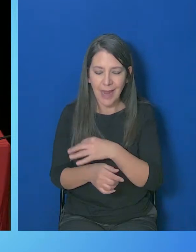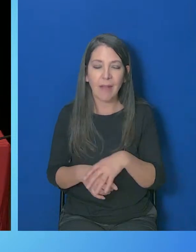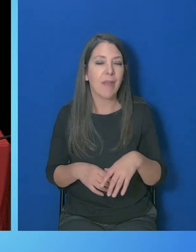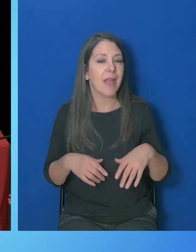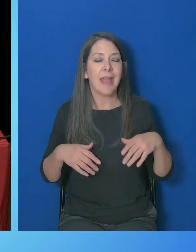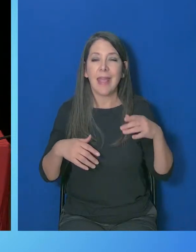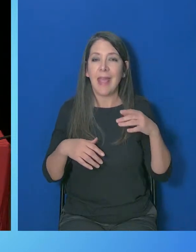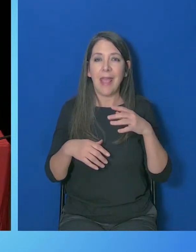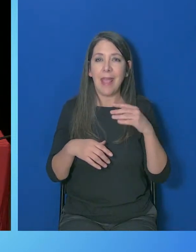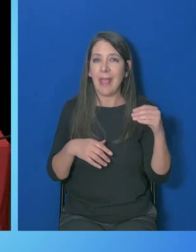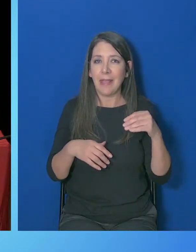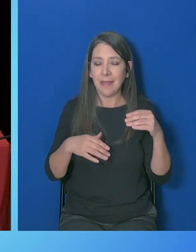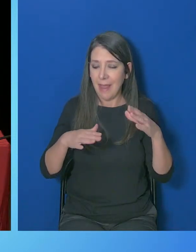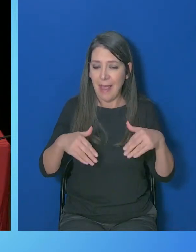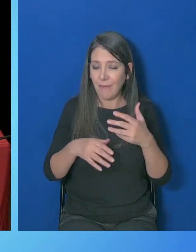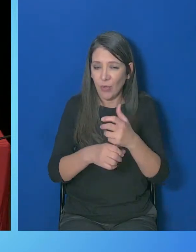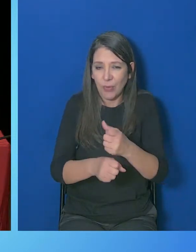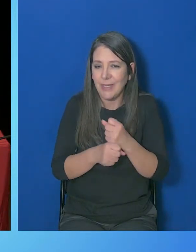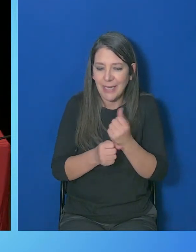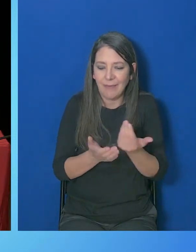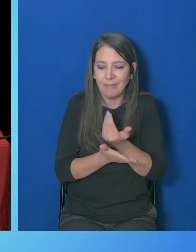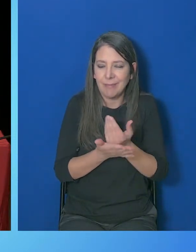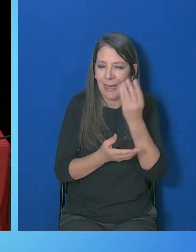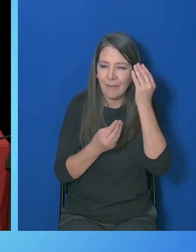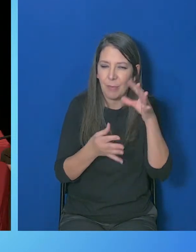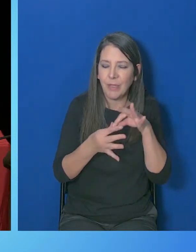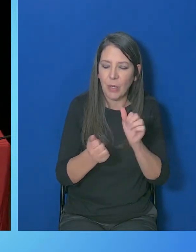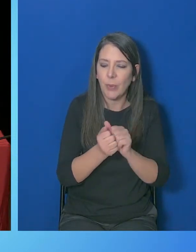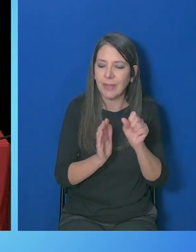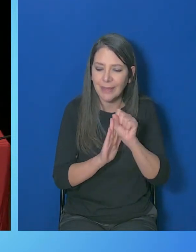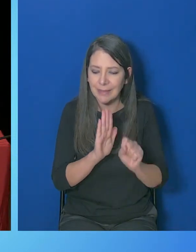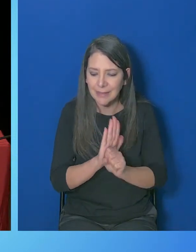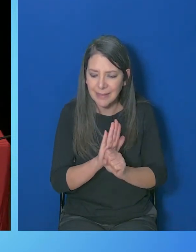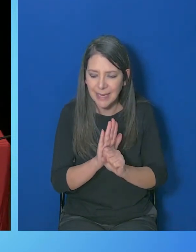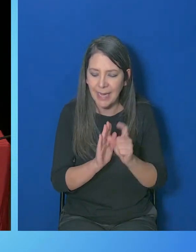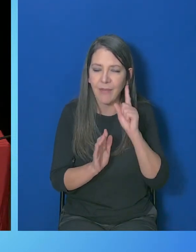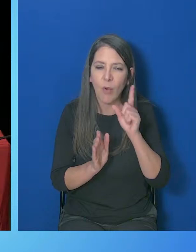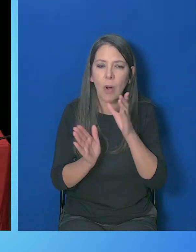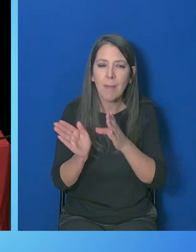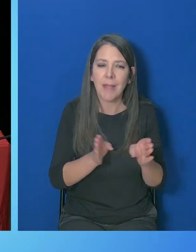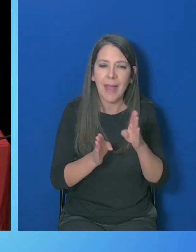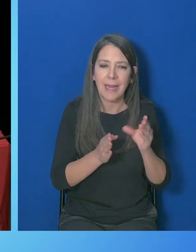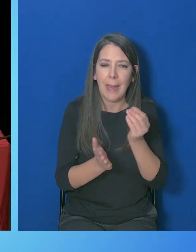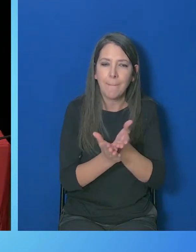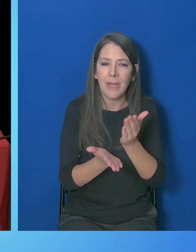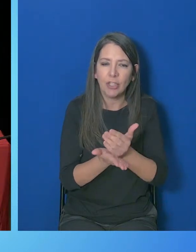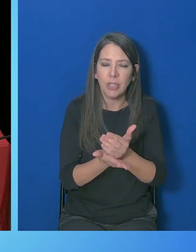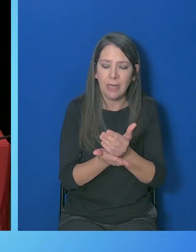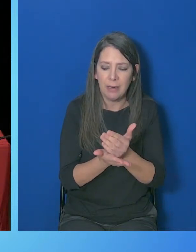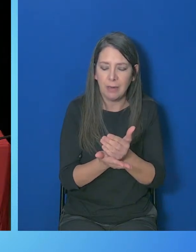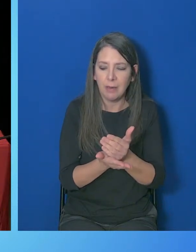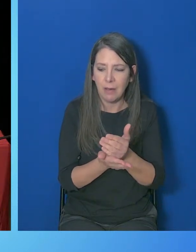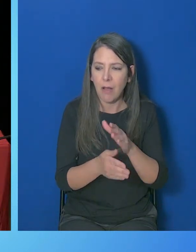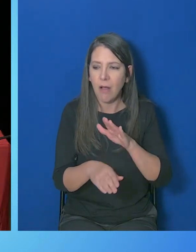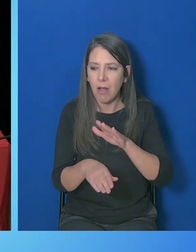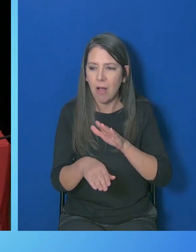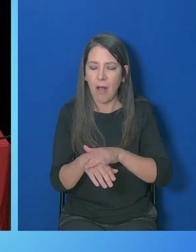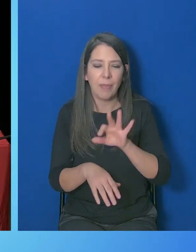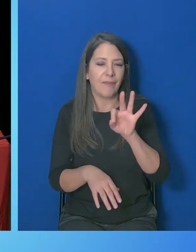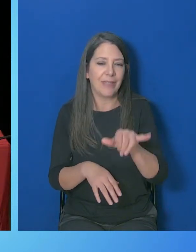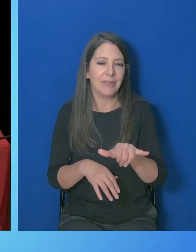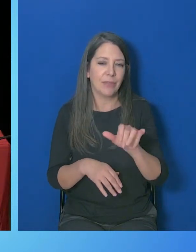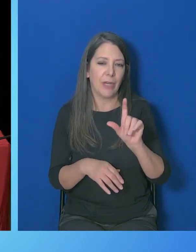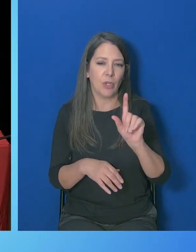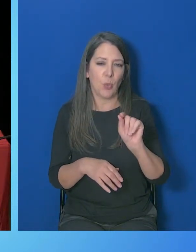yet received an update from the State Office of Strategic Planning and Budgeting on the agency's fiscal year